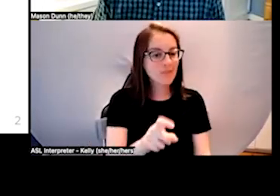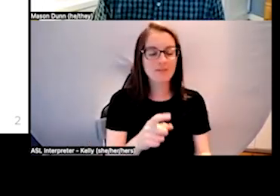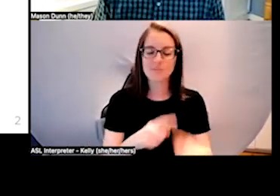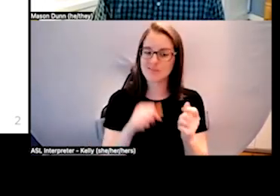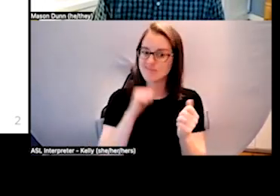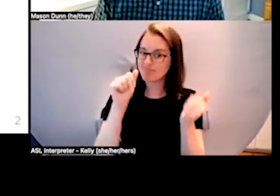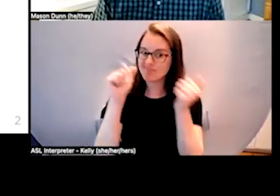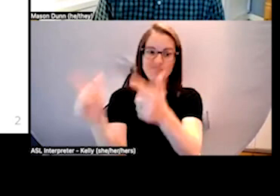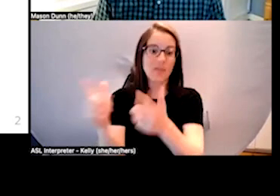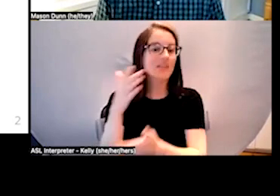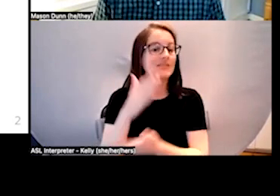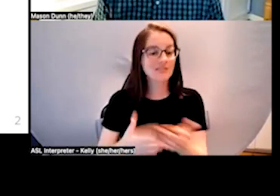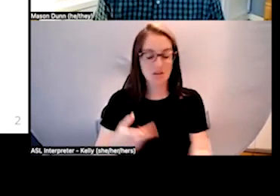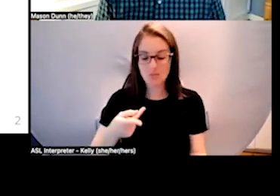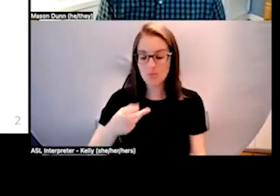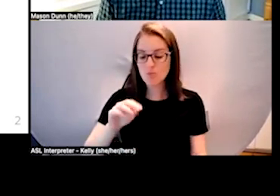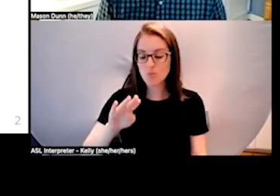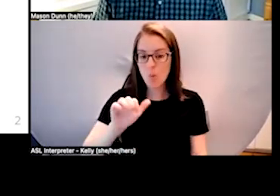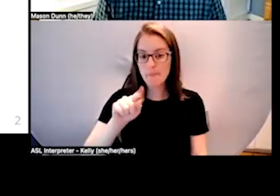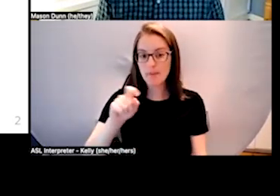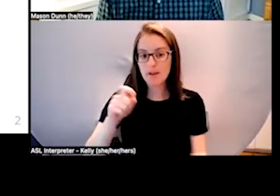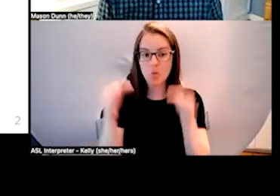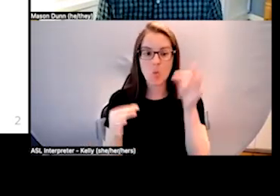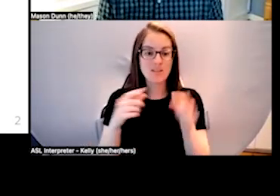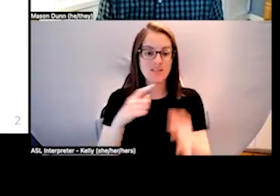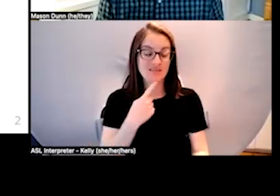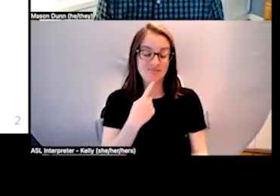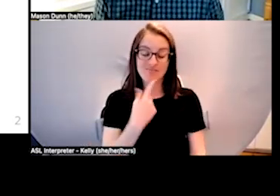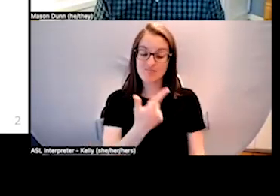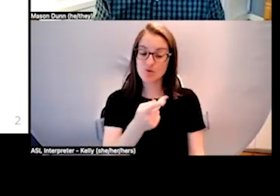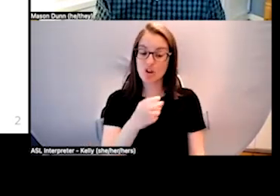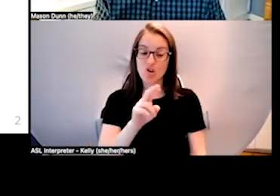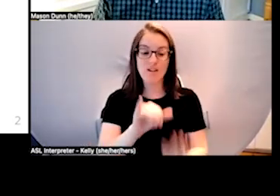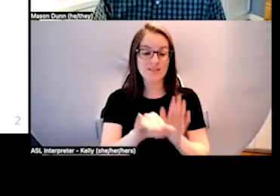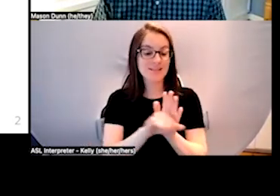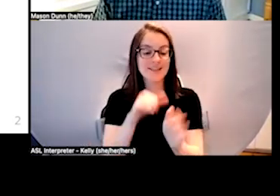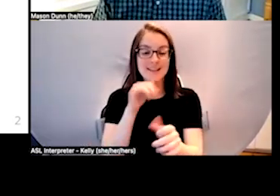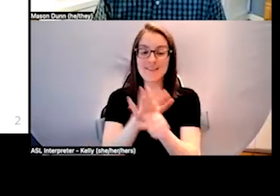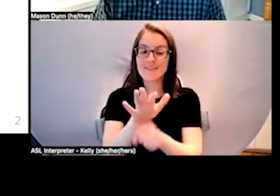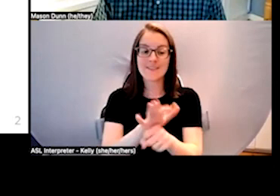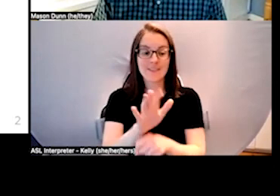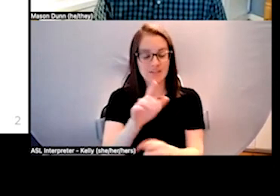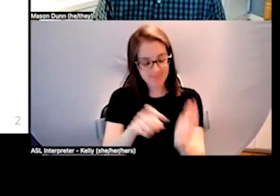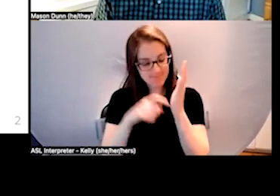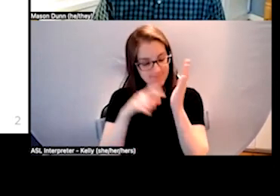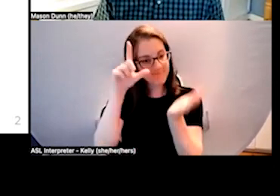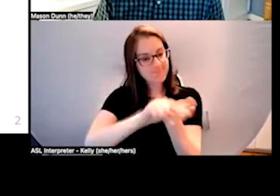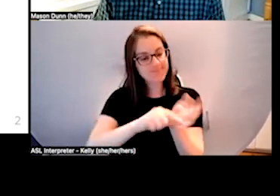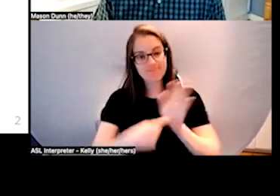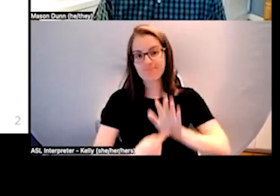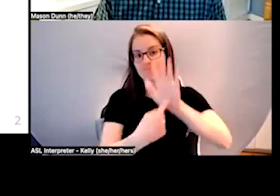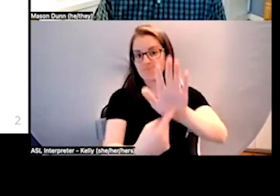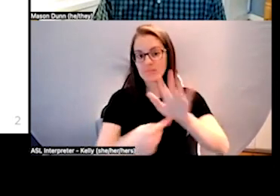some probate courts saying that somebody's gender identity is not enough to submit a waiver for those publishing requirements, and therefore